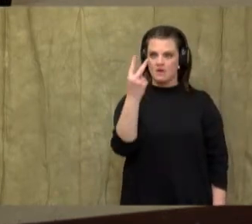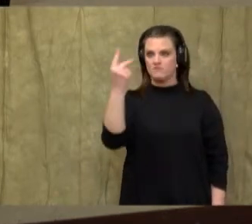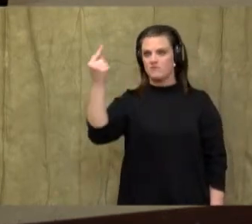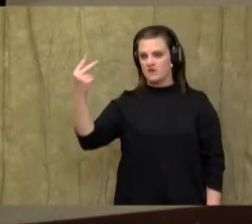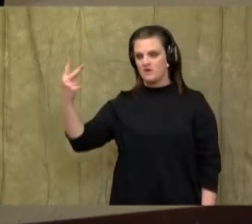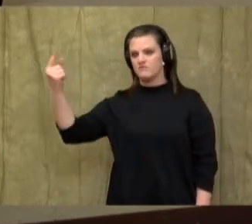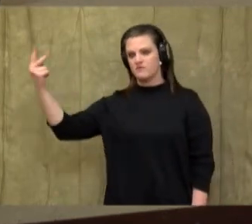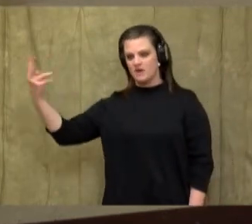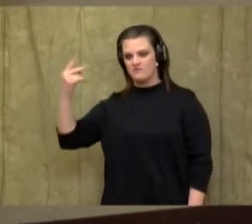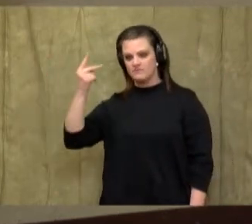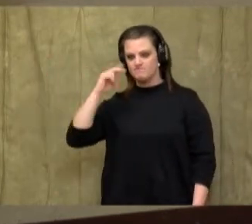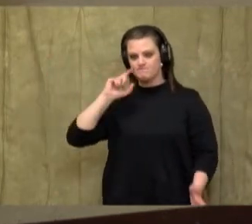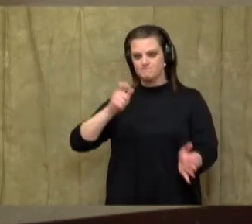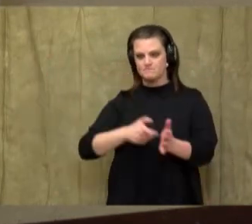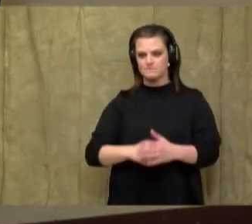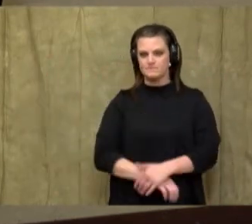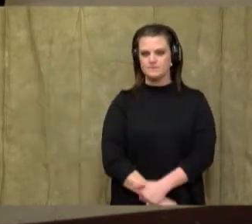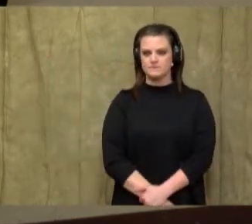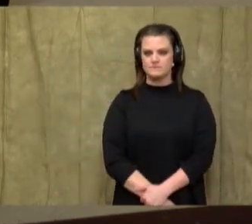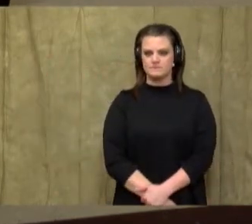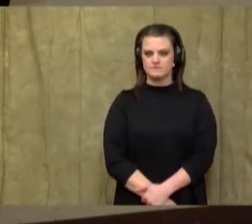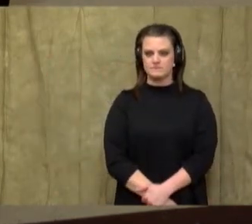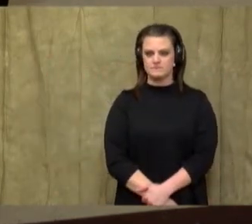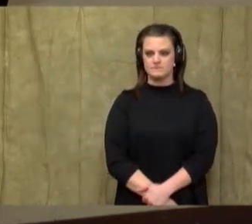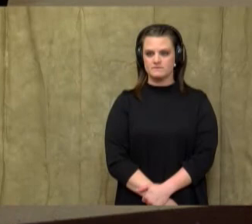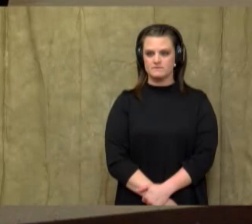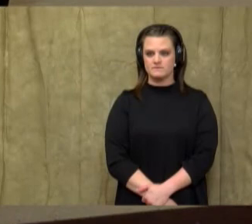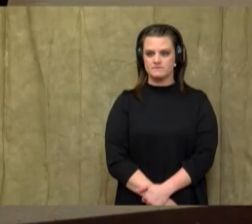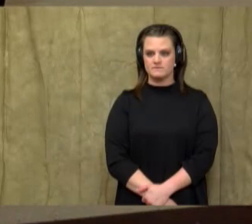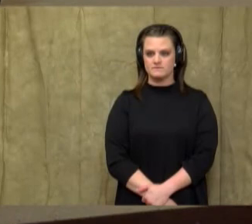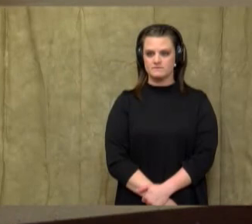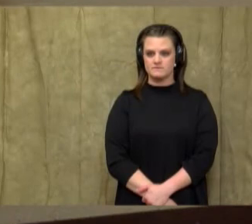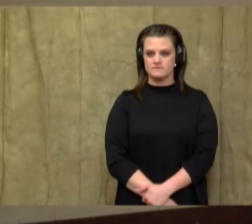of 14, 9 is half of 18,